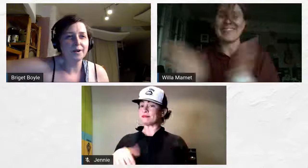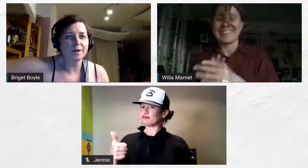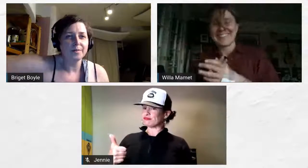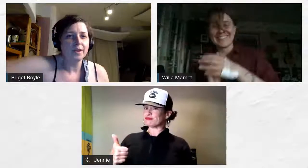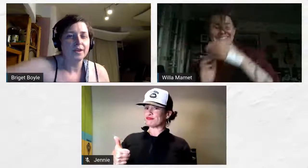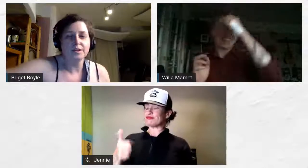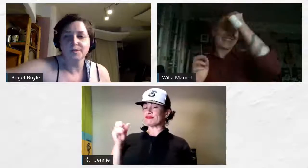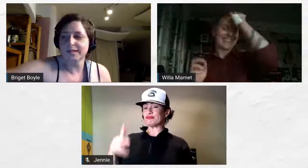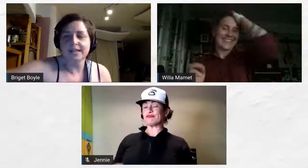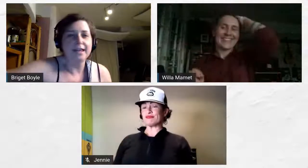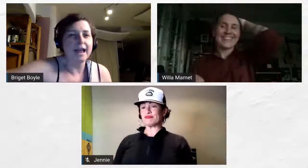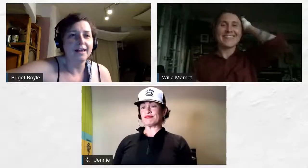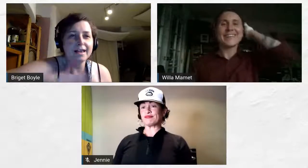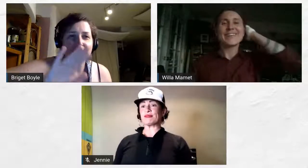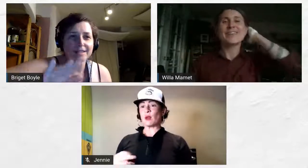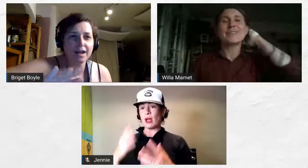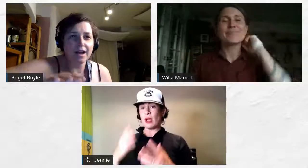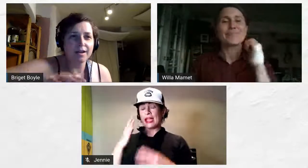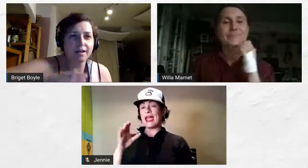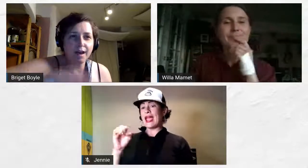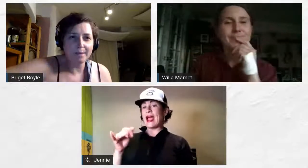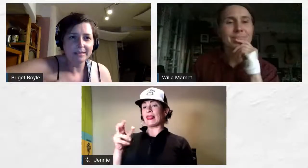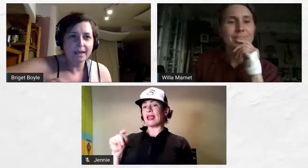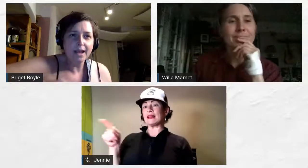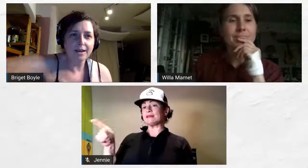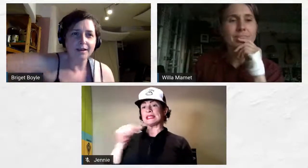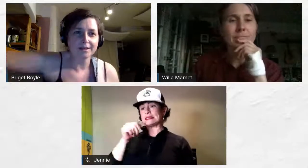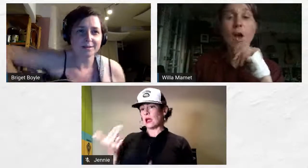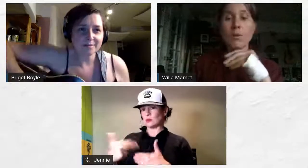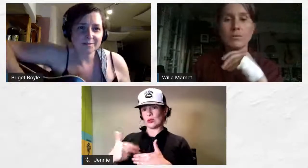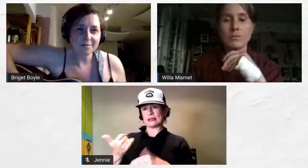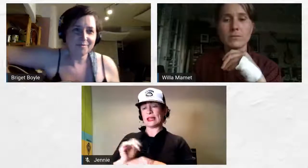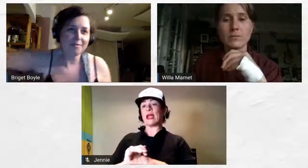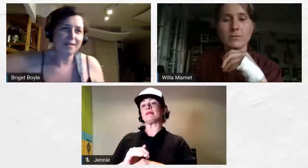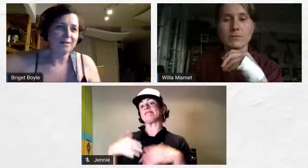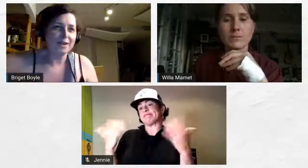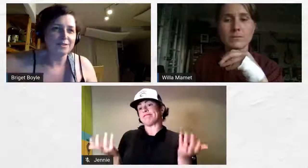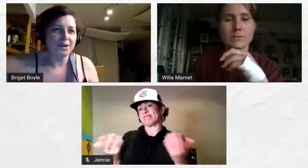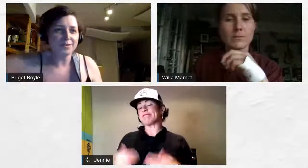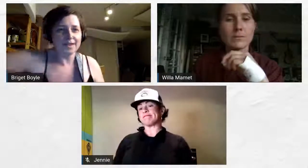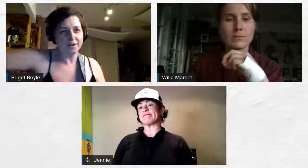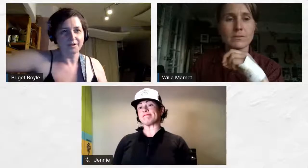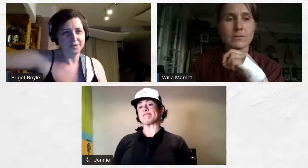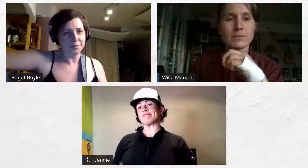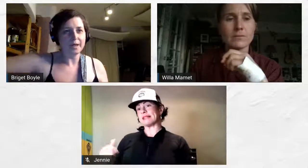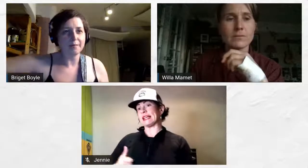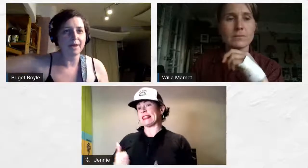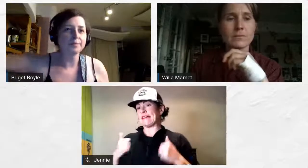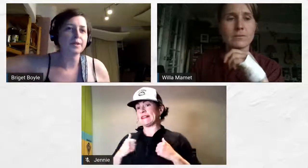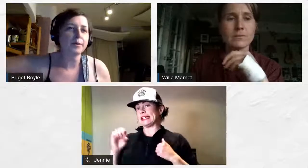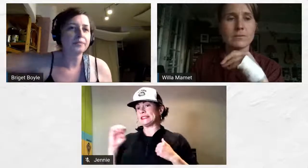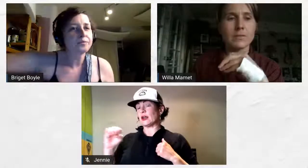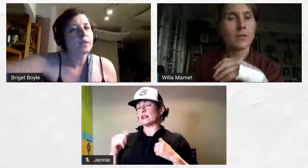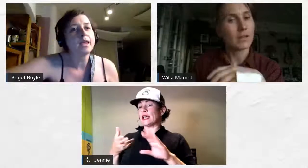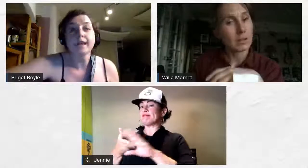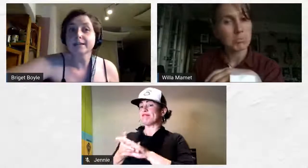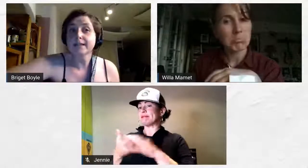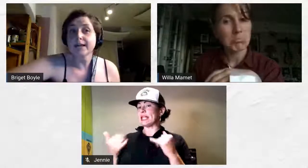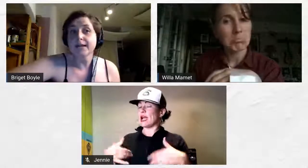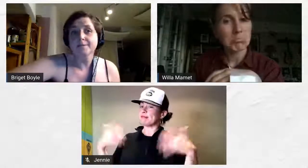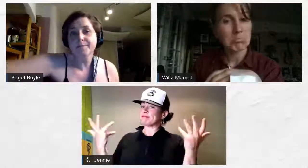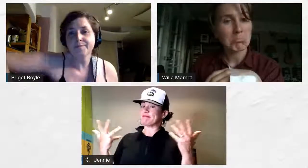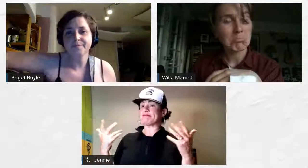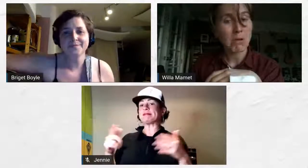Okay, just want to say that Elliot is not coming tonight because they live on the East Coast and are also in bed. So